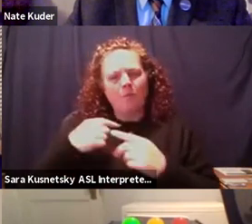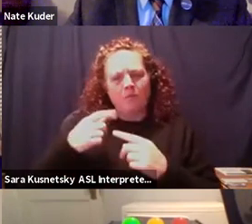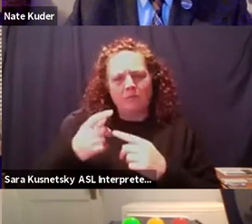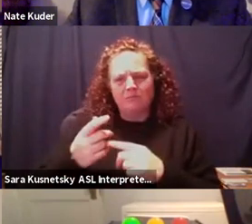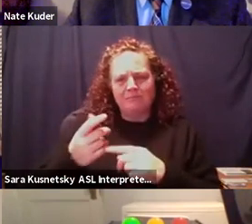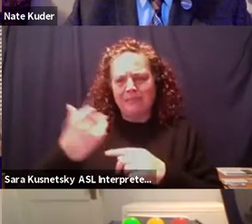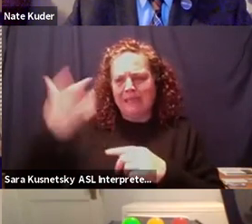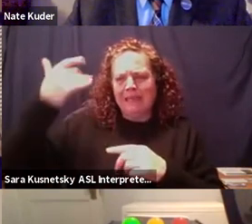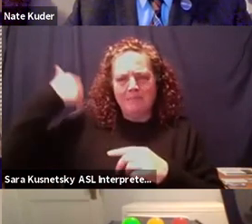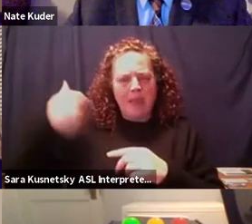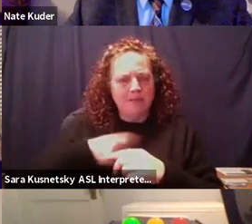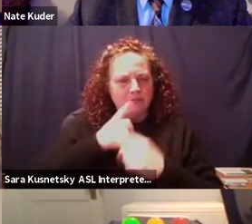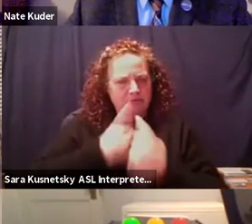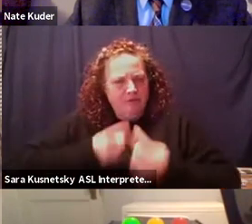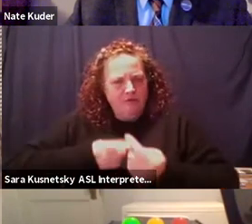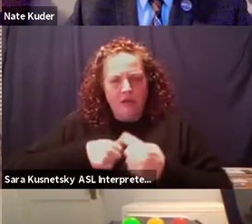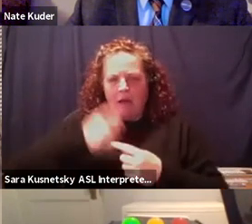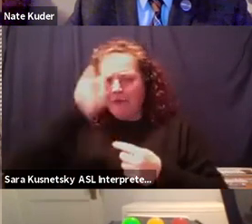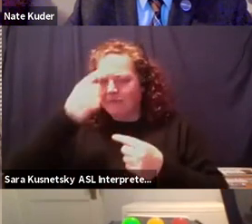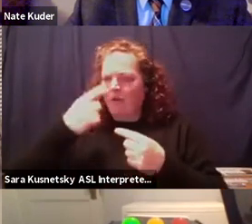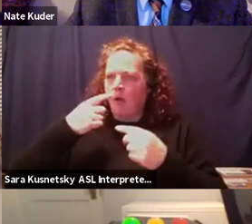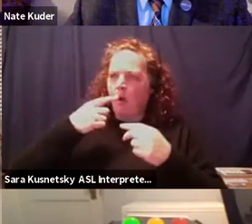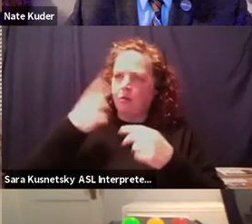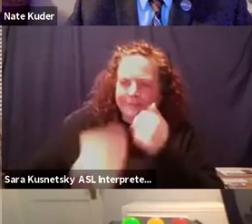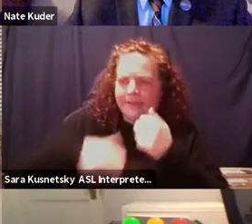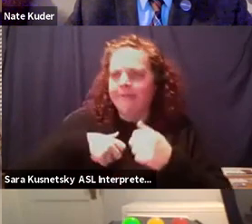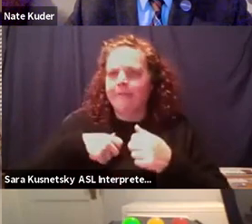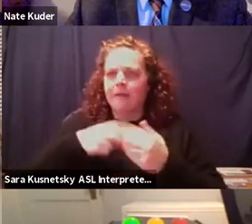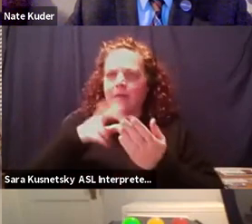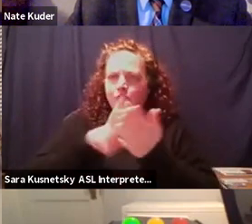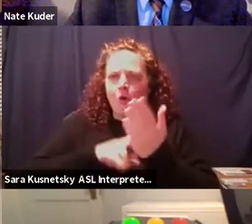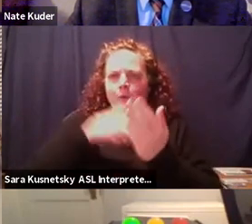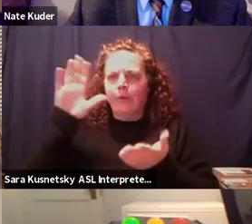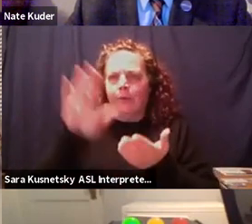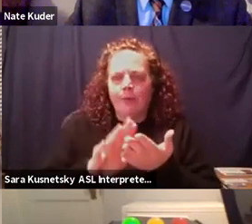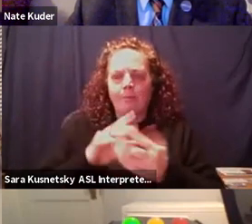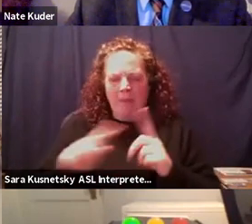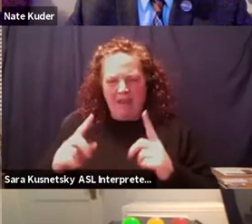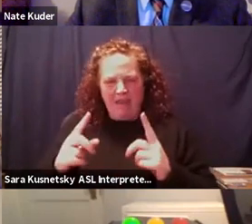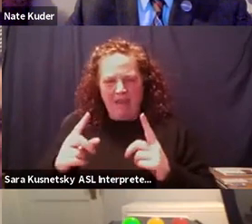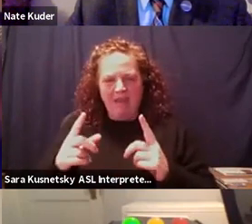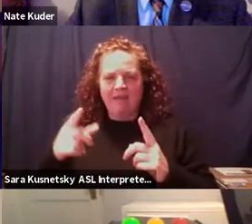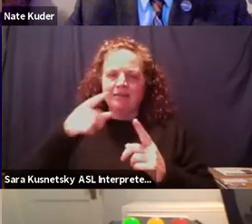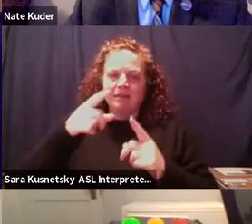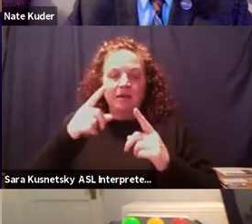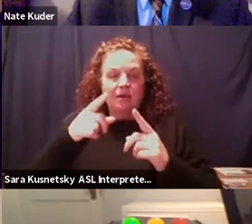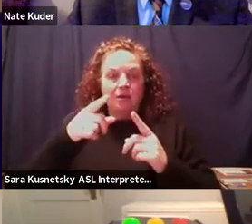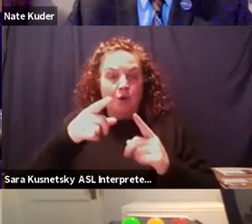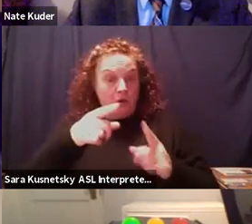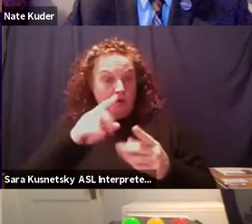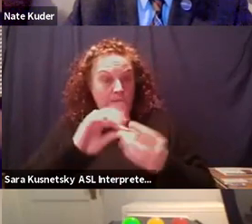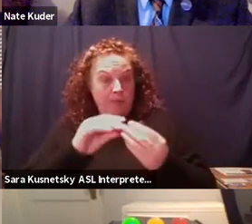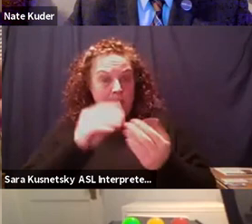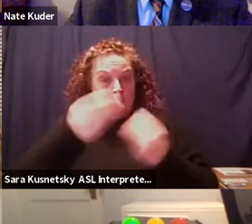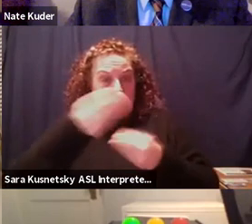past. And so a lot of the cuts that you are expecting schools to come out and say and talk about, they're not